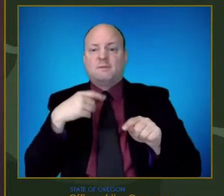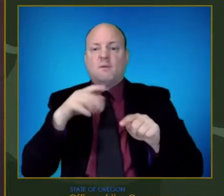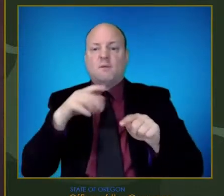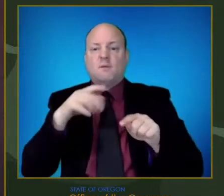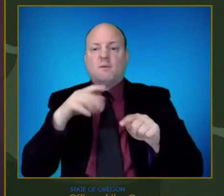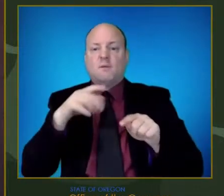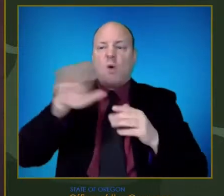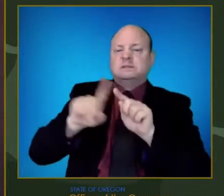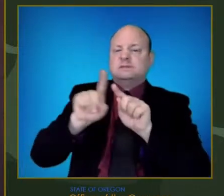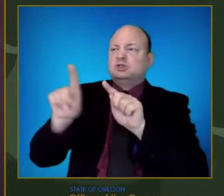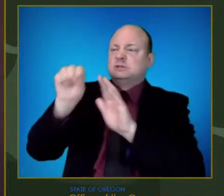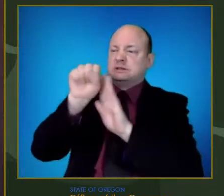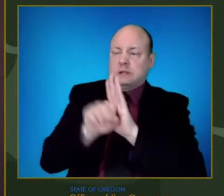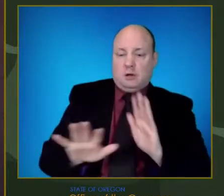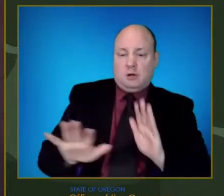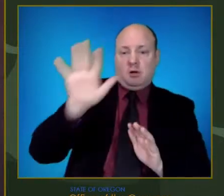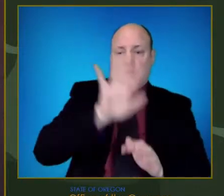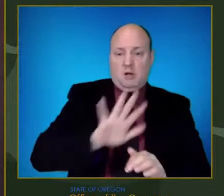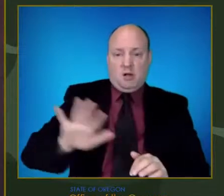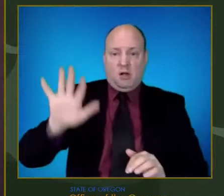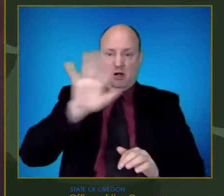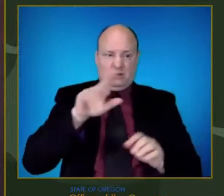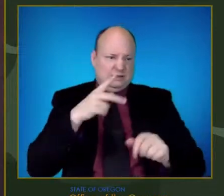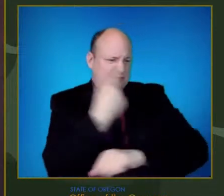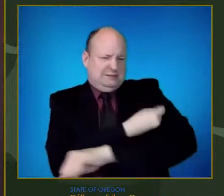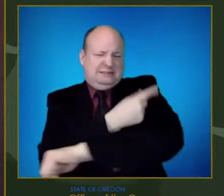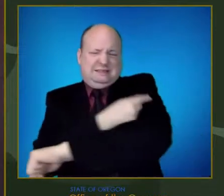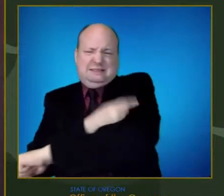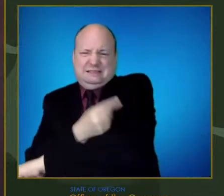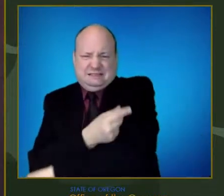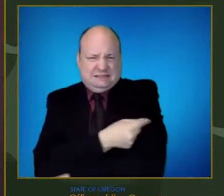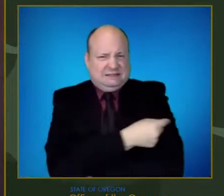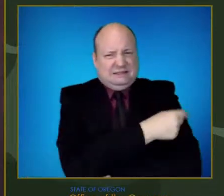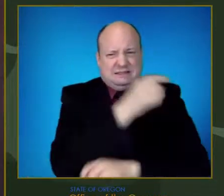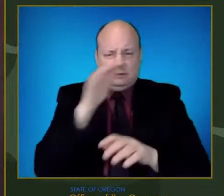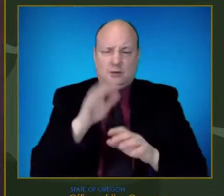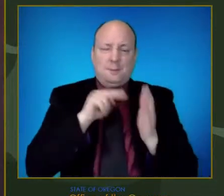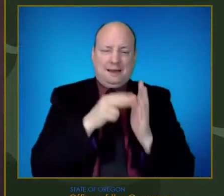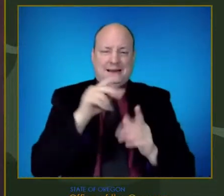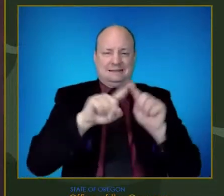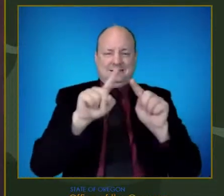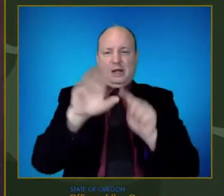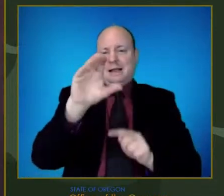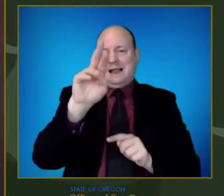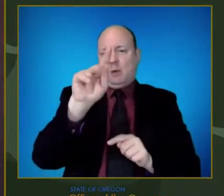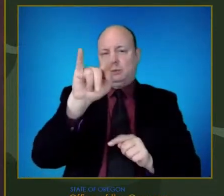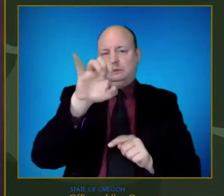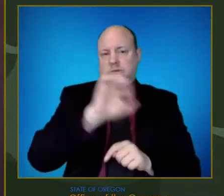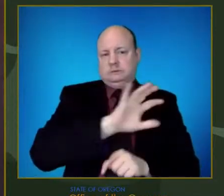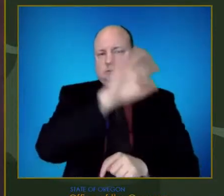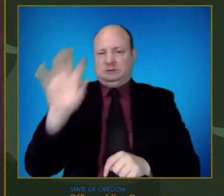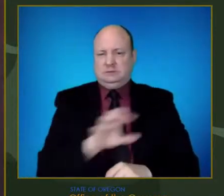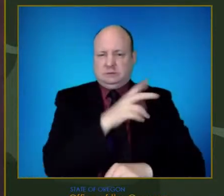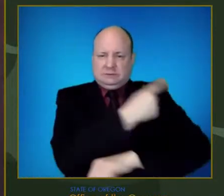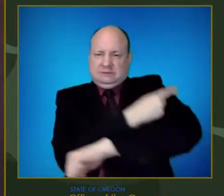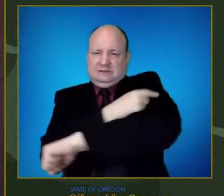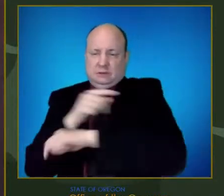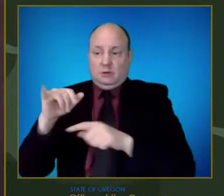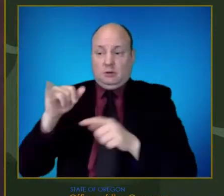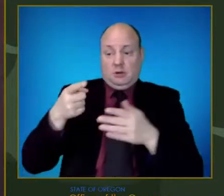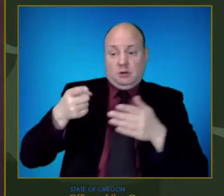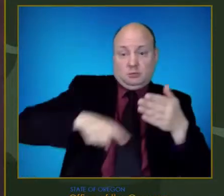move into the days and weeks ahead, we will continue to deploy a vaccine strategy that's centered